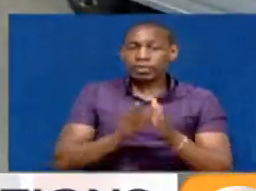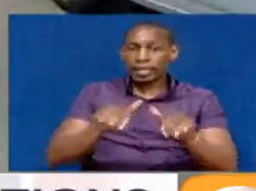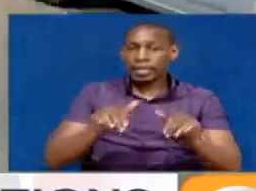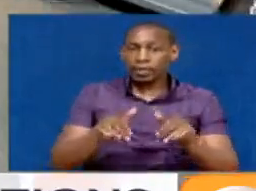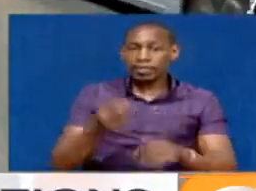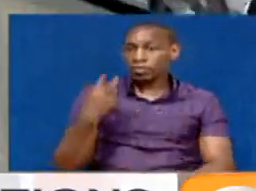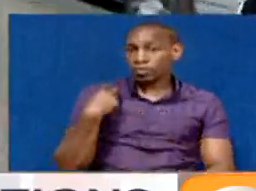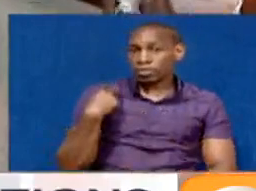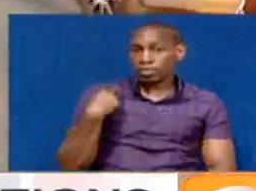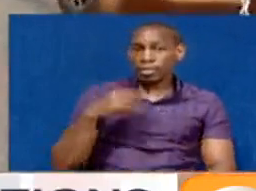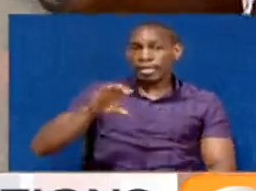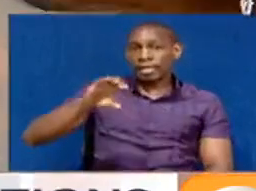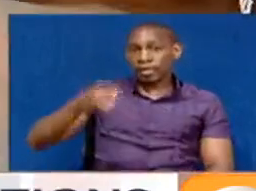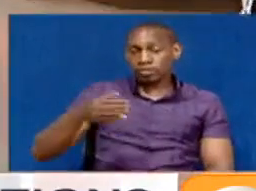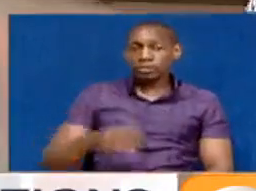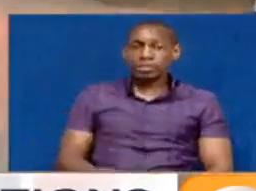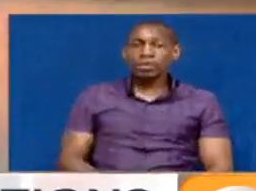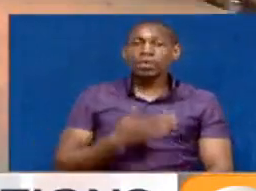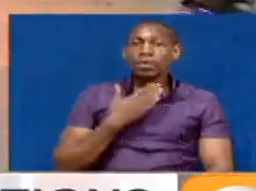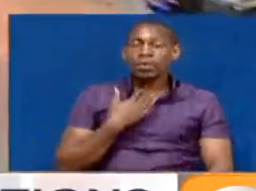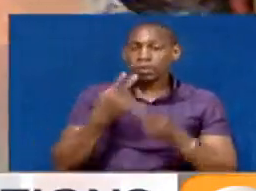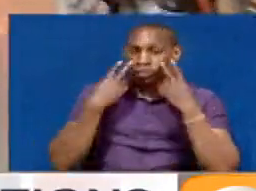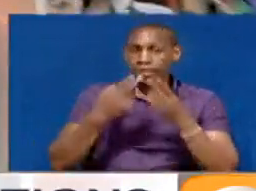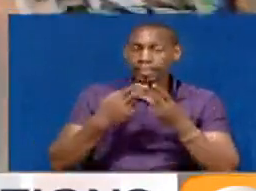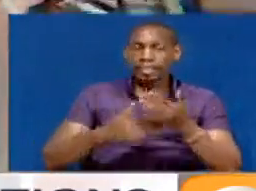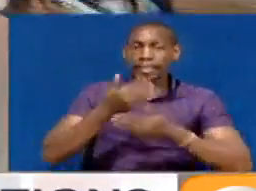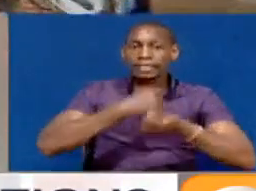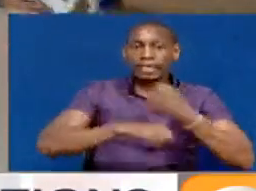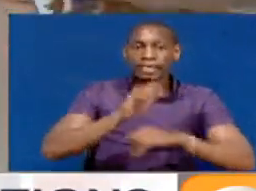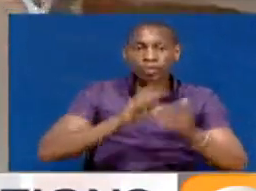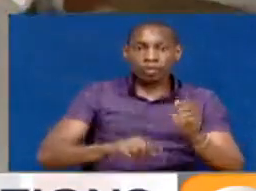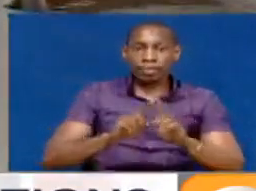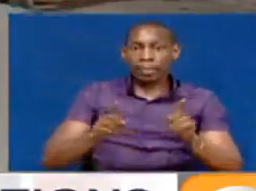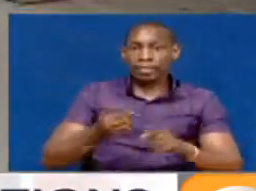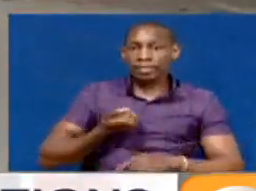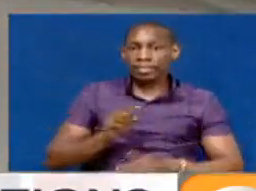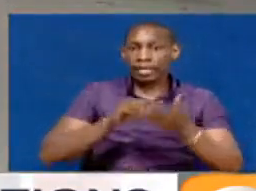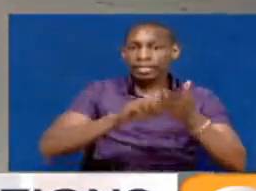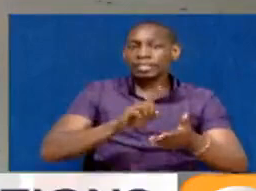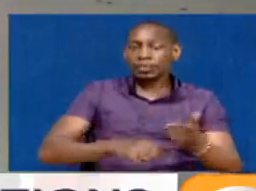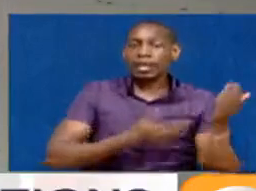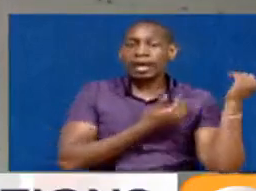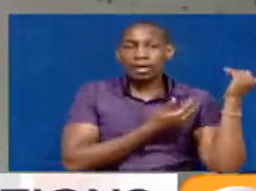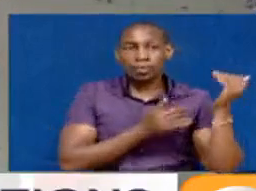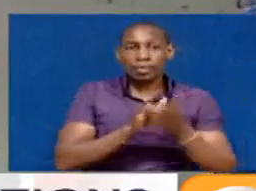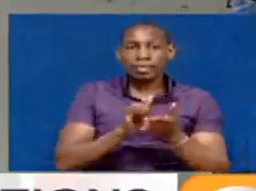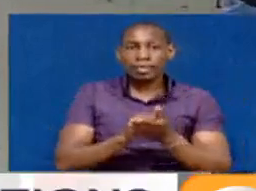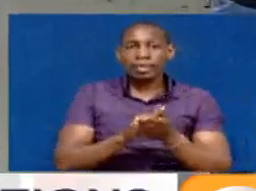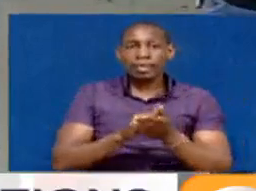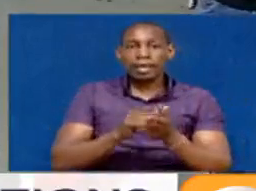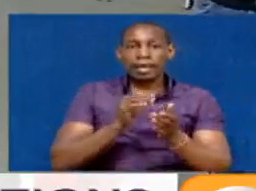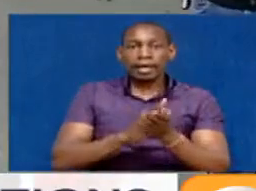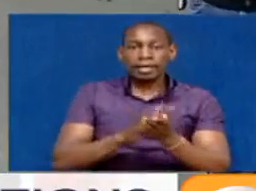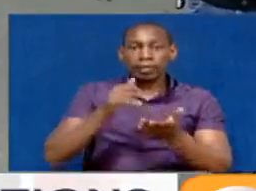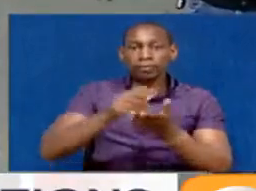waiting to consult with her constituents to see what her next step will be, but she still says she's hopeful that she will be on the ballot